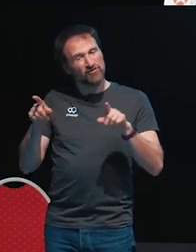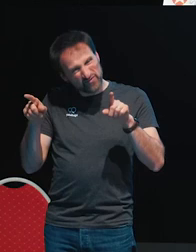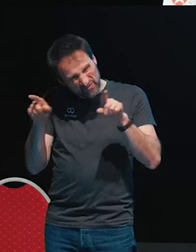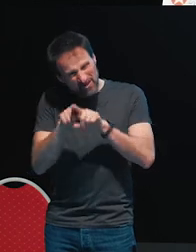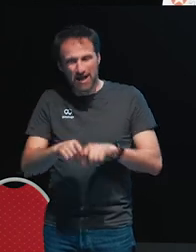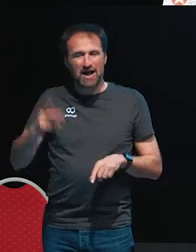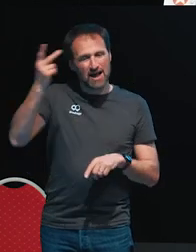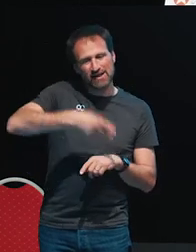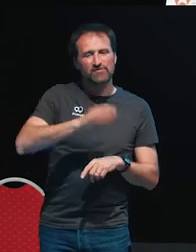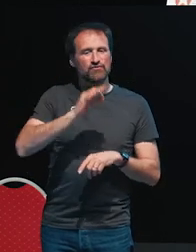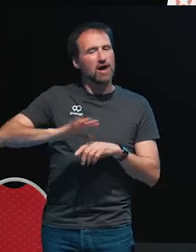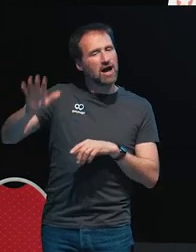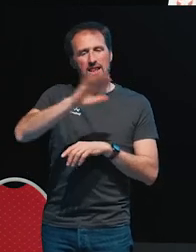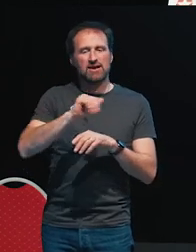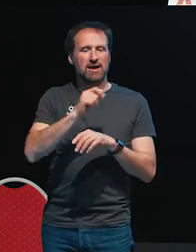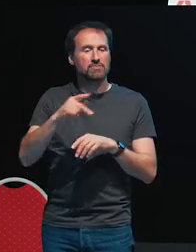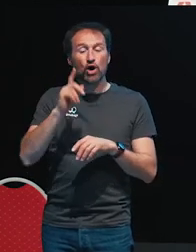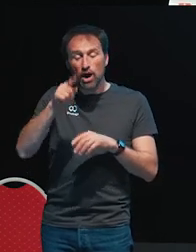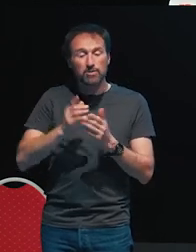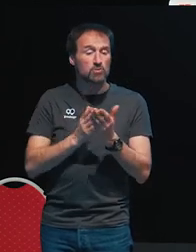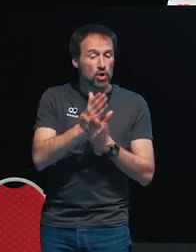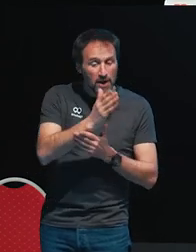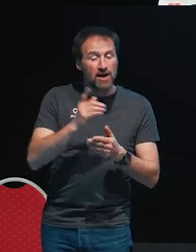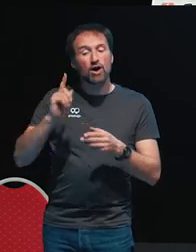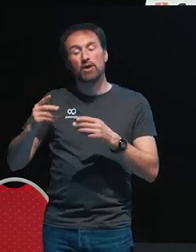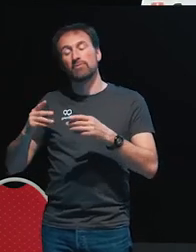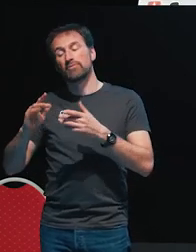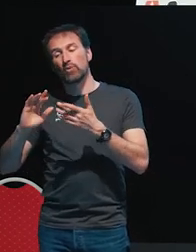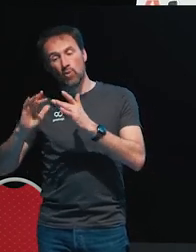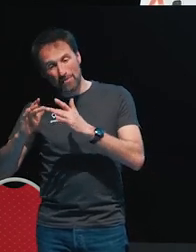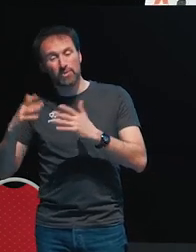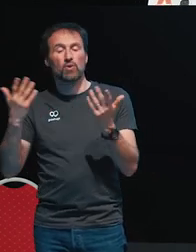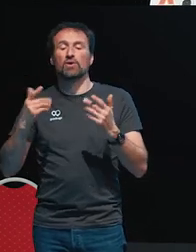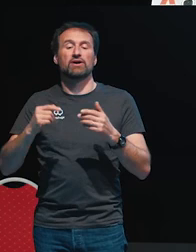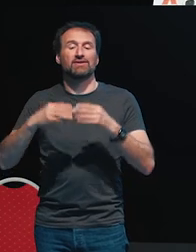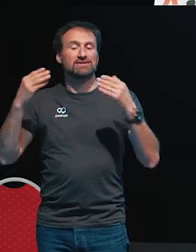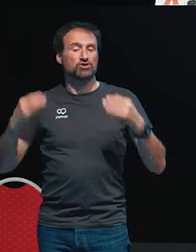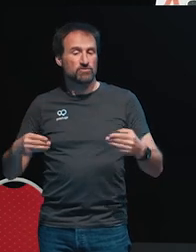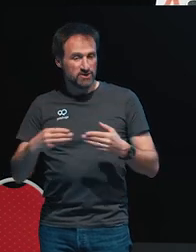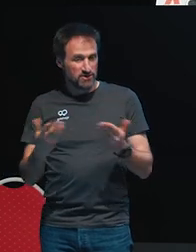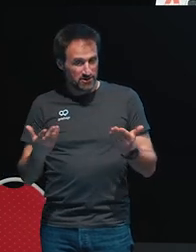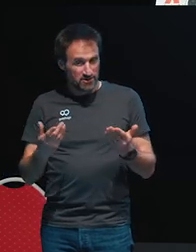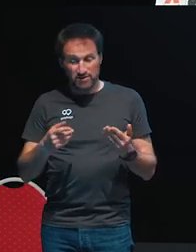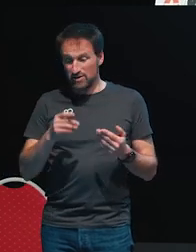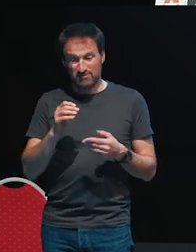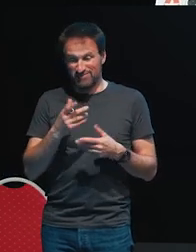different apps, for mobile, for a web, and for desktop, which is currently not possible with cookies.